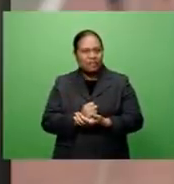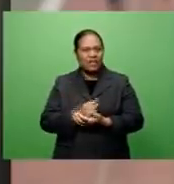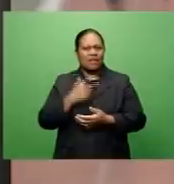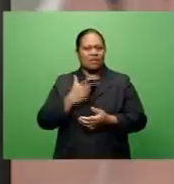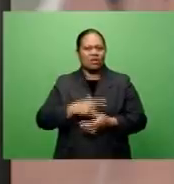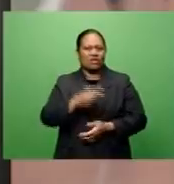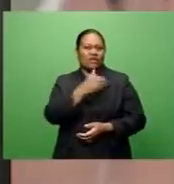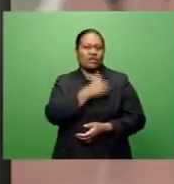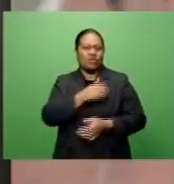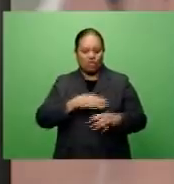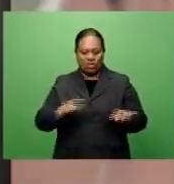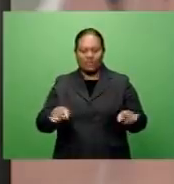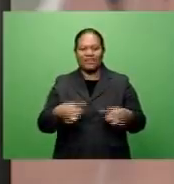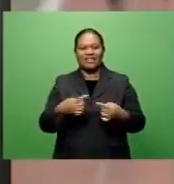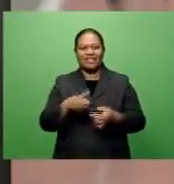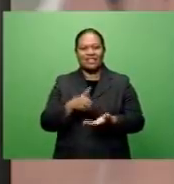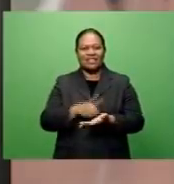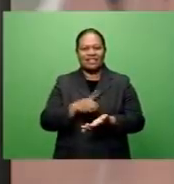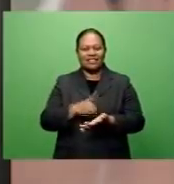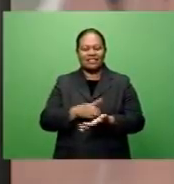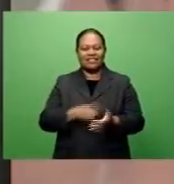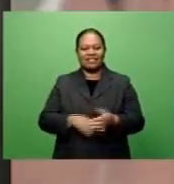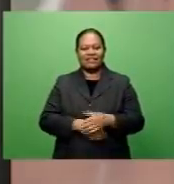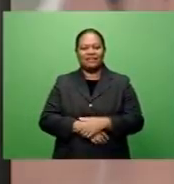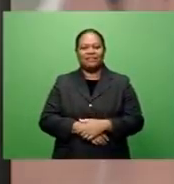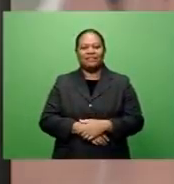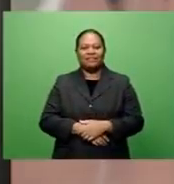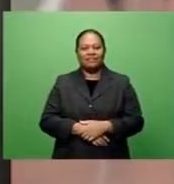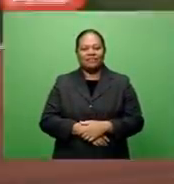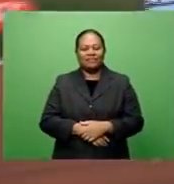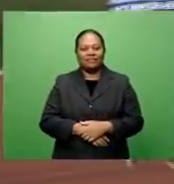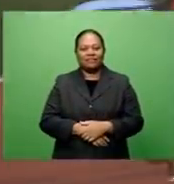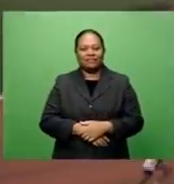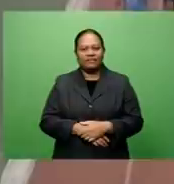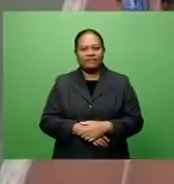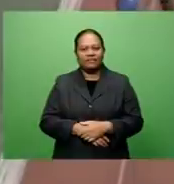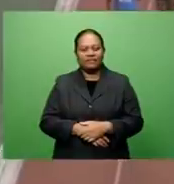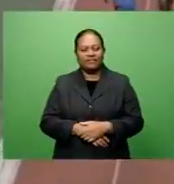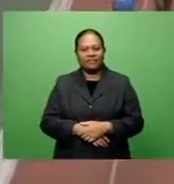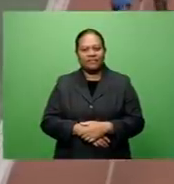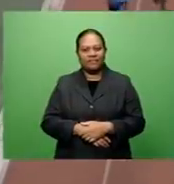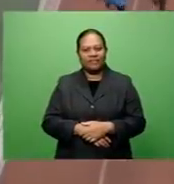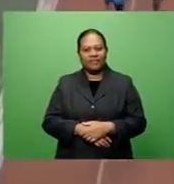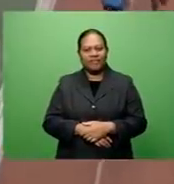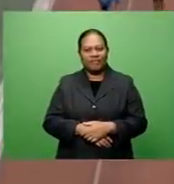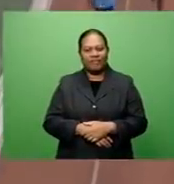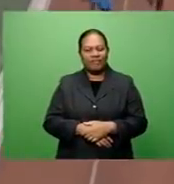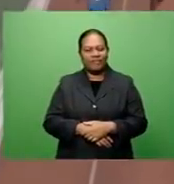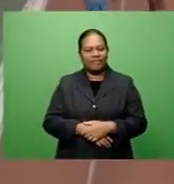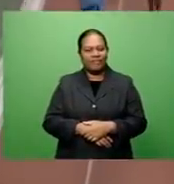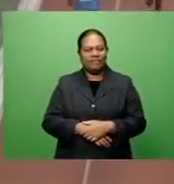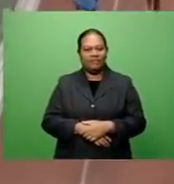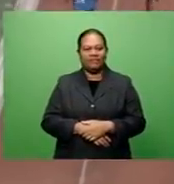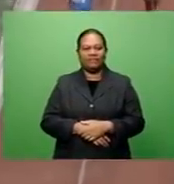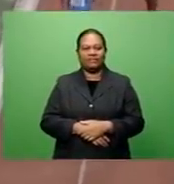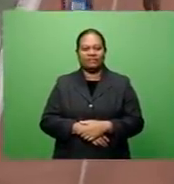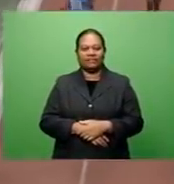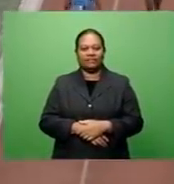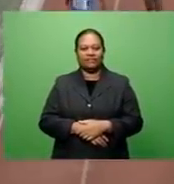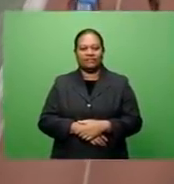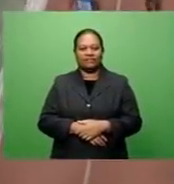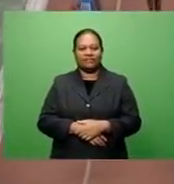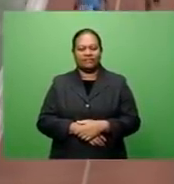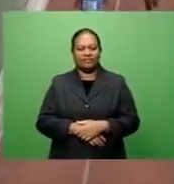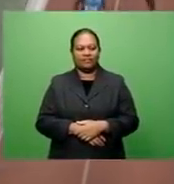release of the zone competition dates. Venina Rakautonga has more. This will be one of the most emotional wins by a school from